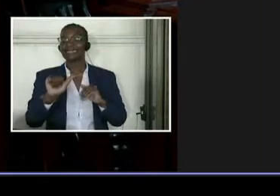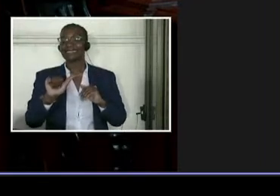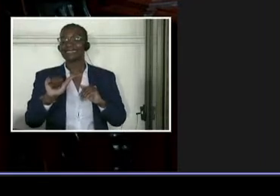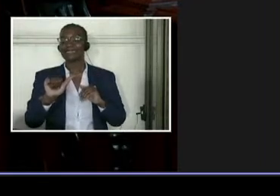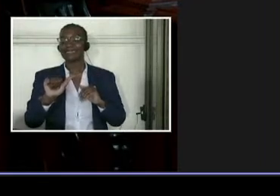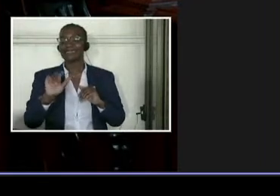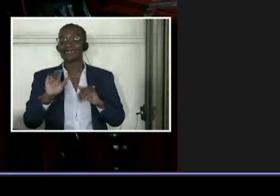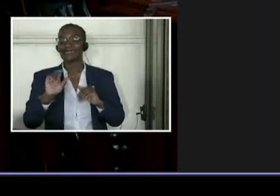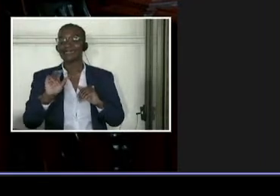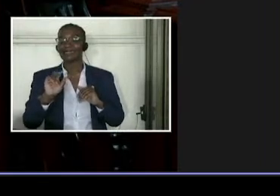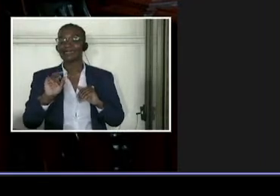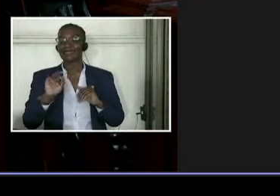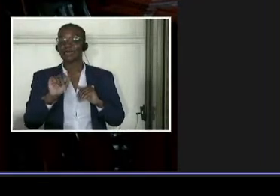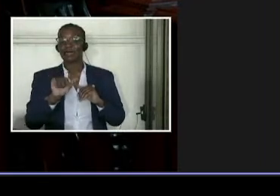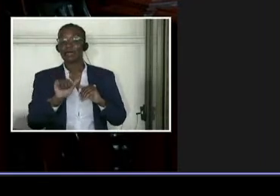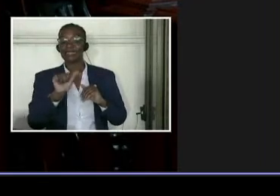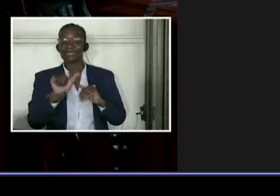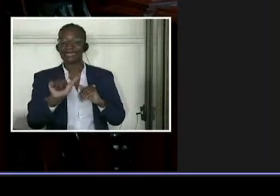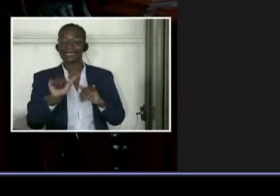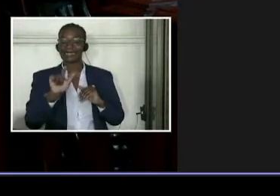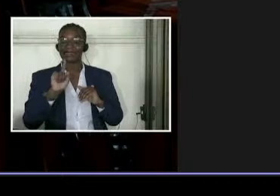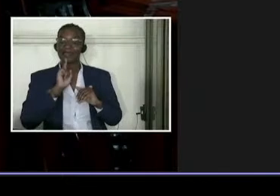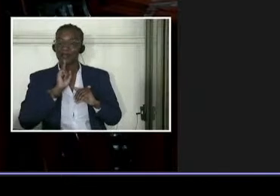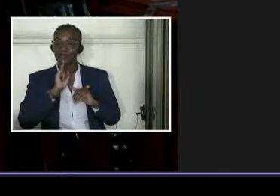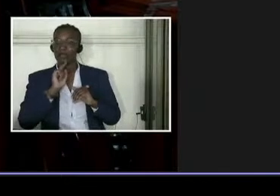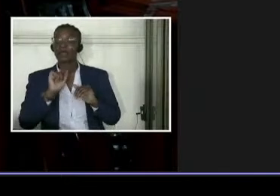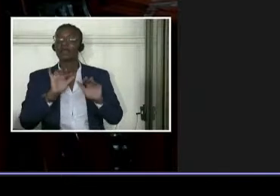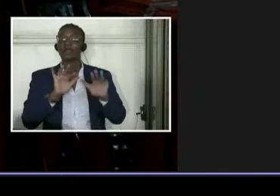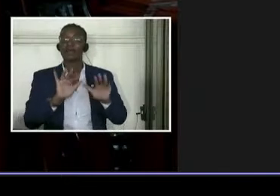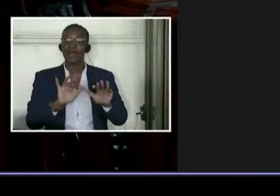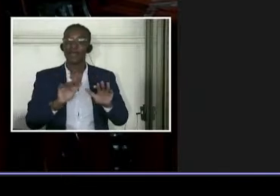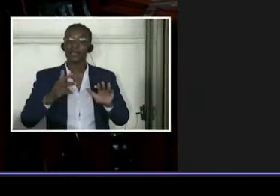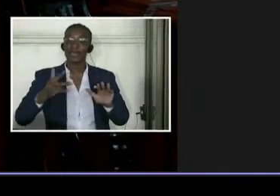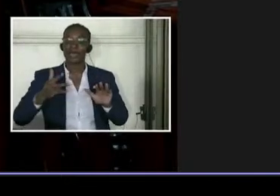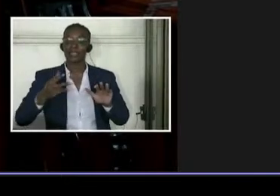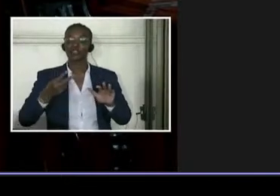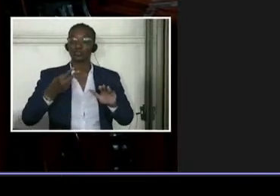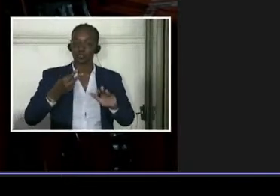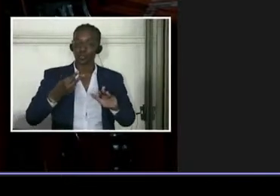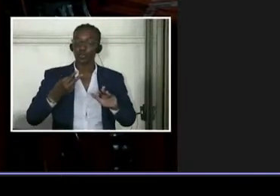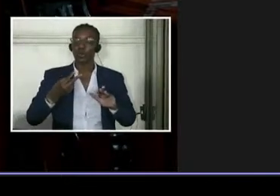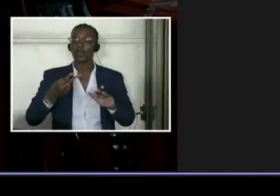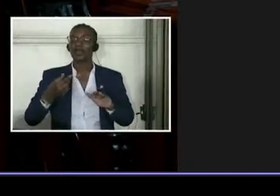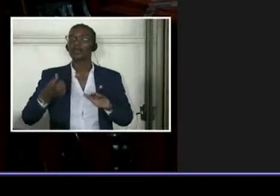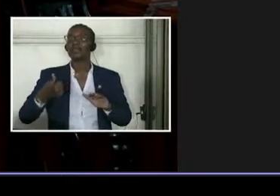6,079. Sites are 1,110. In Ethekwini, 982. Sites,